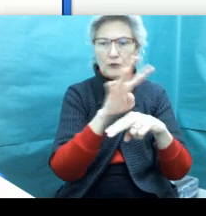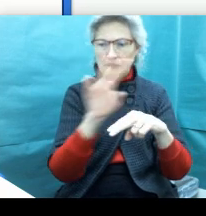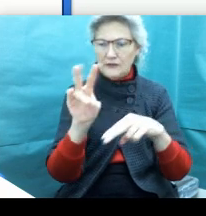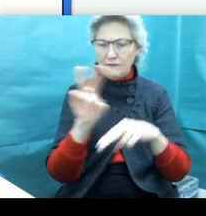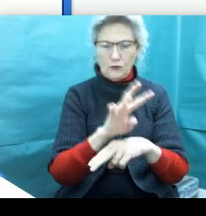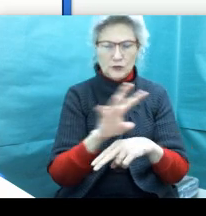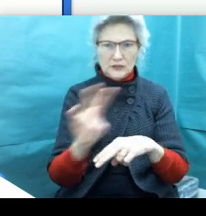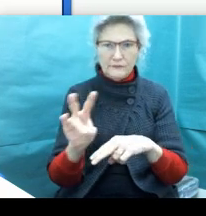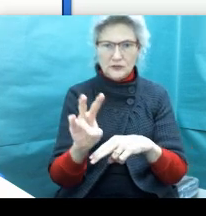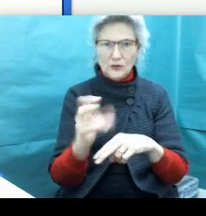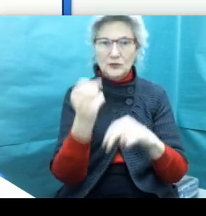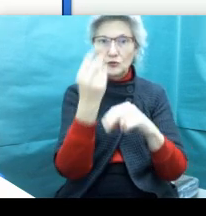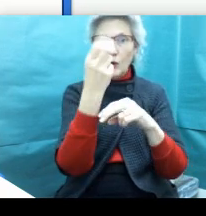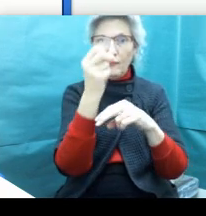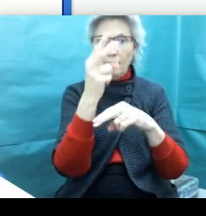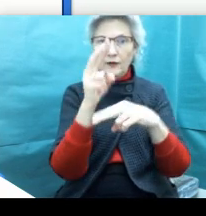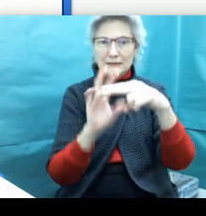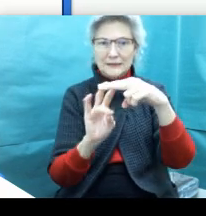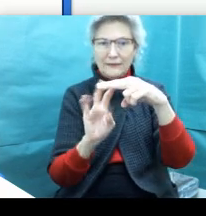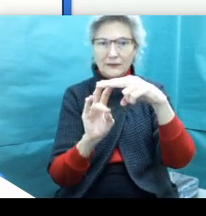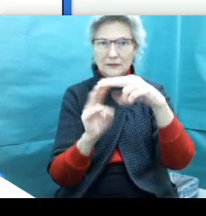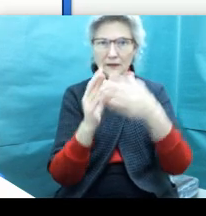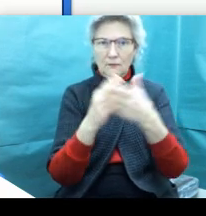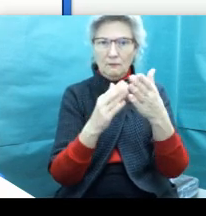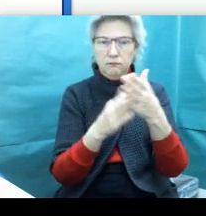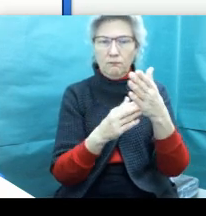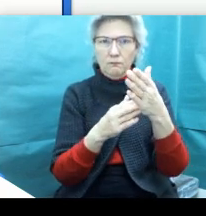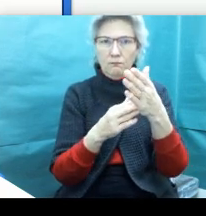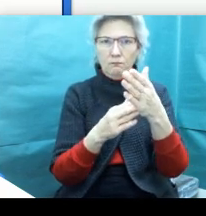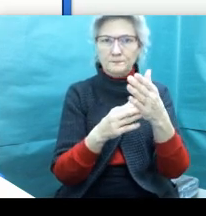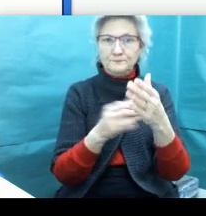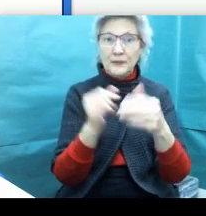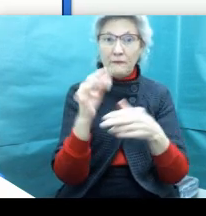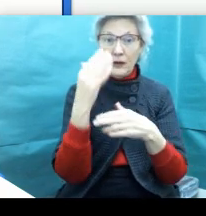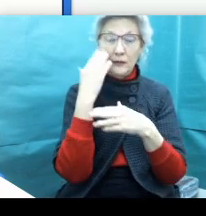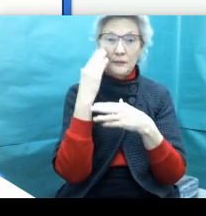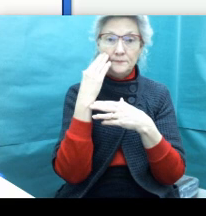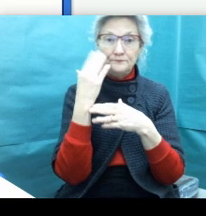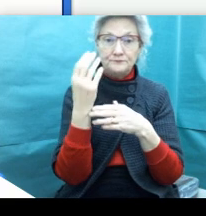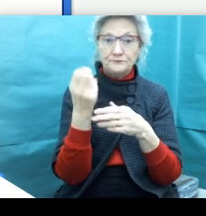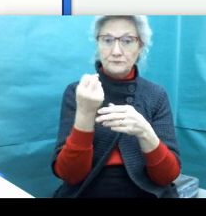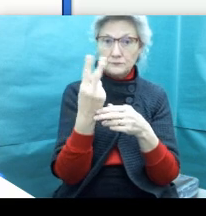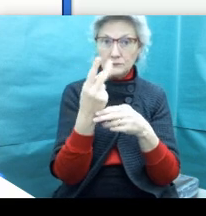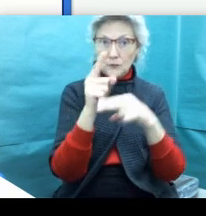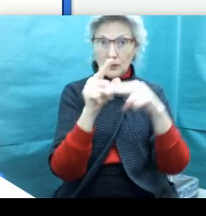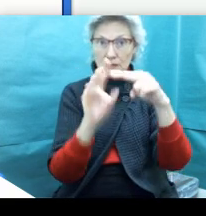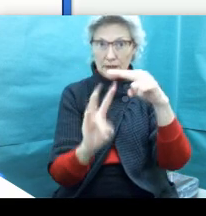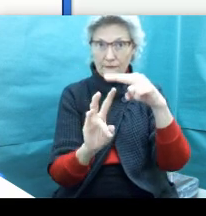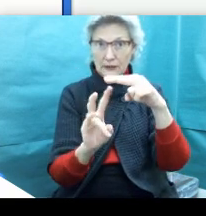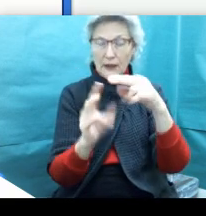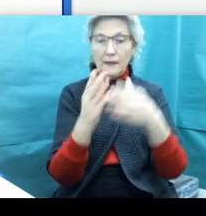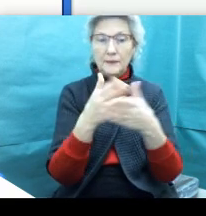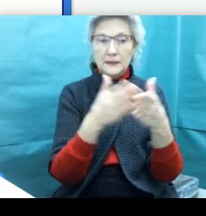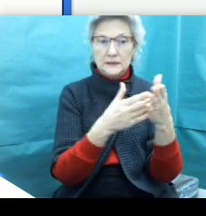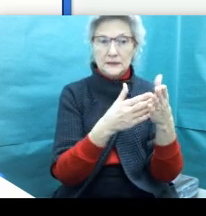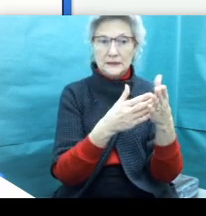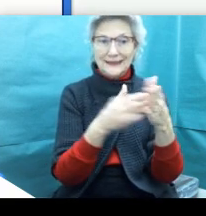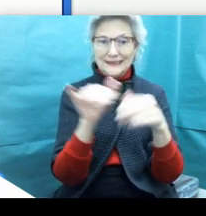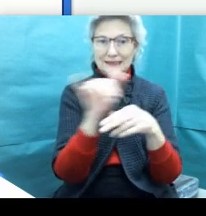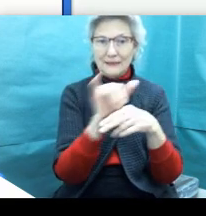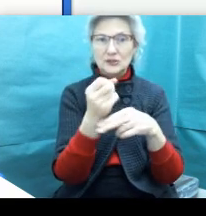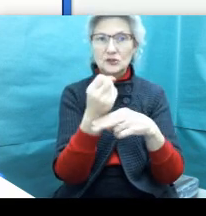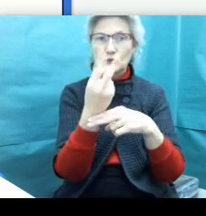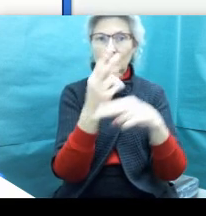12 1/7 pieces, okay? So if I know that I have 12 1/7 pieces, that's the same as